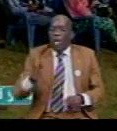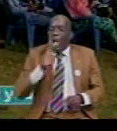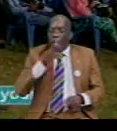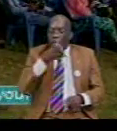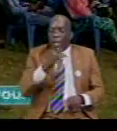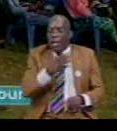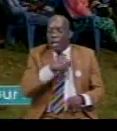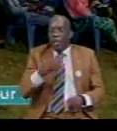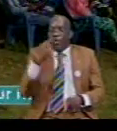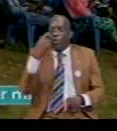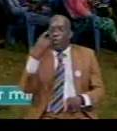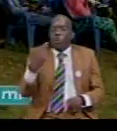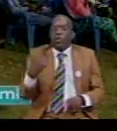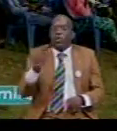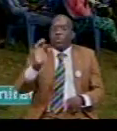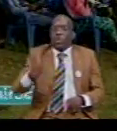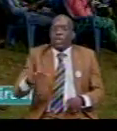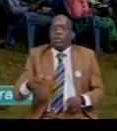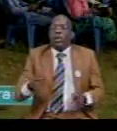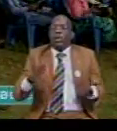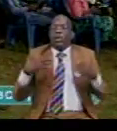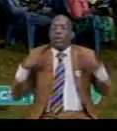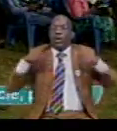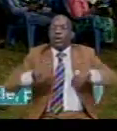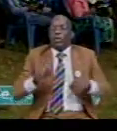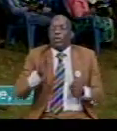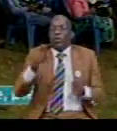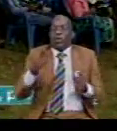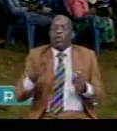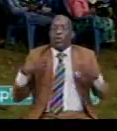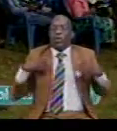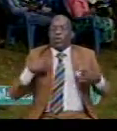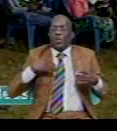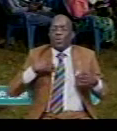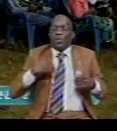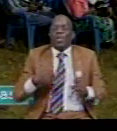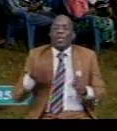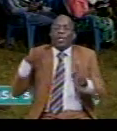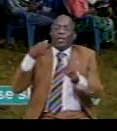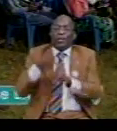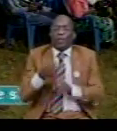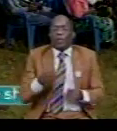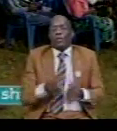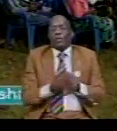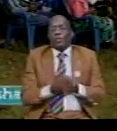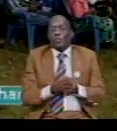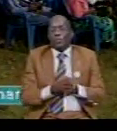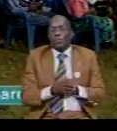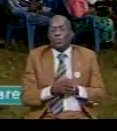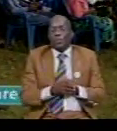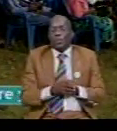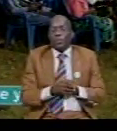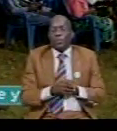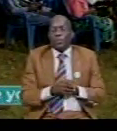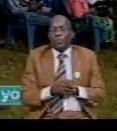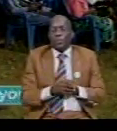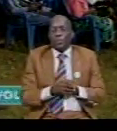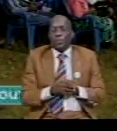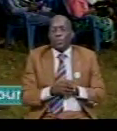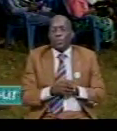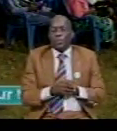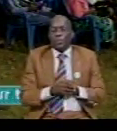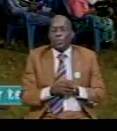Jesus her name Mary Olalusi from Ibadan she had